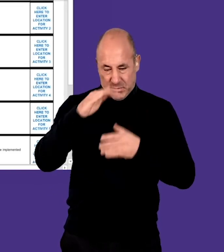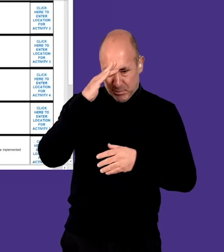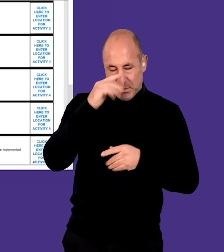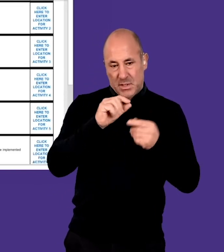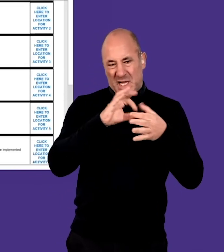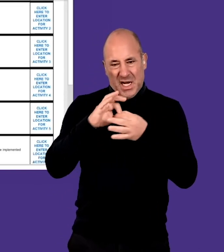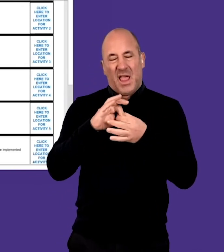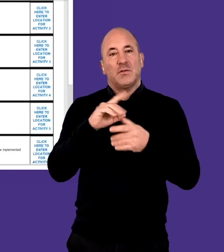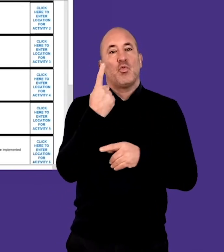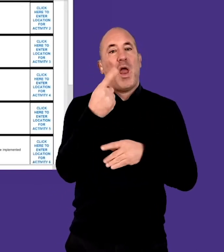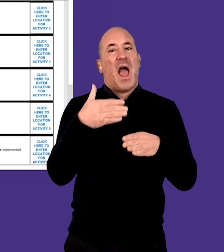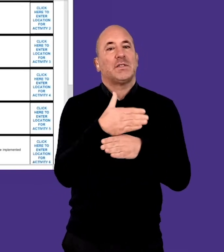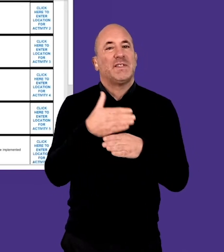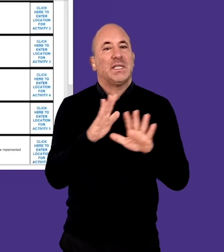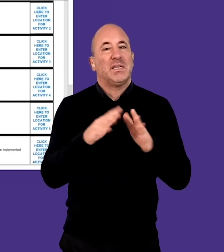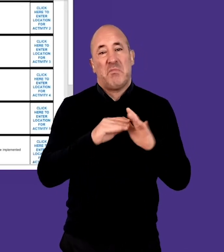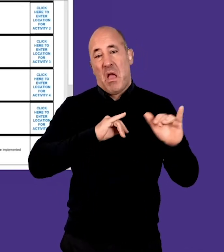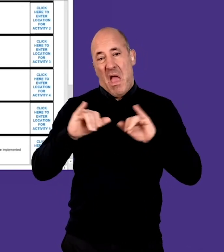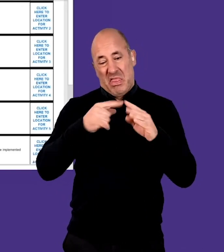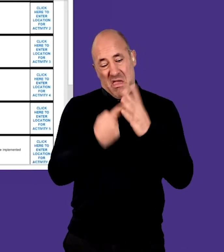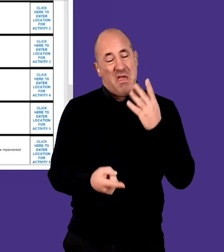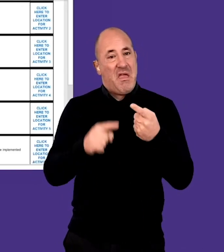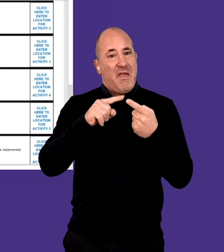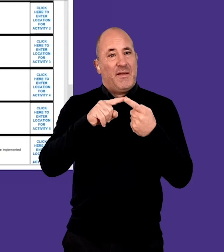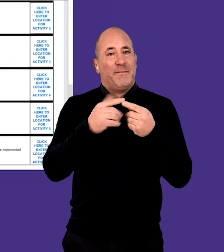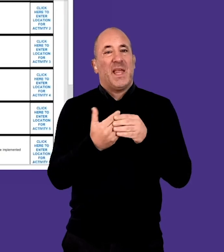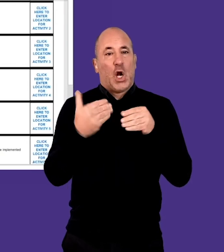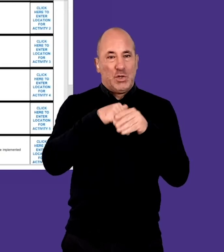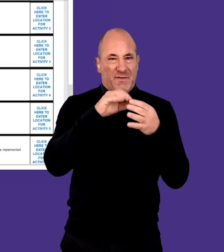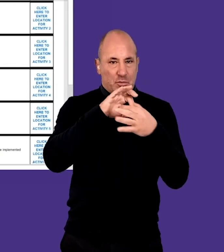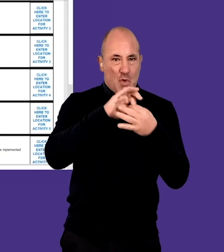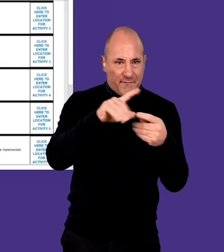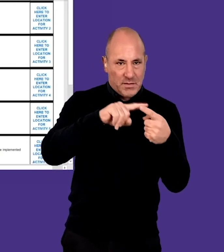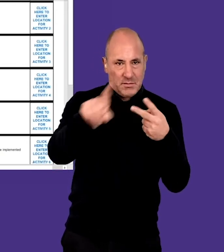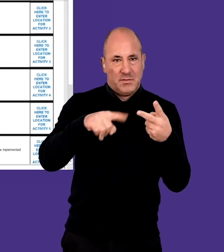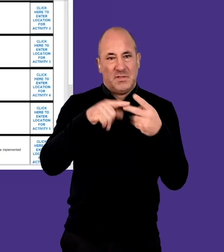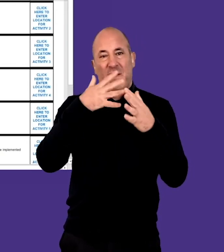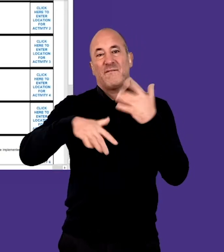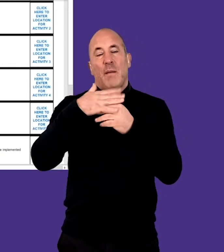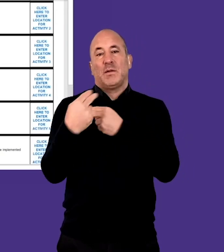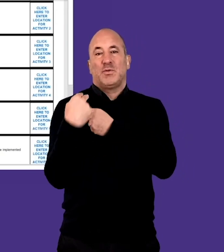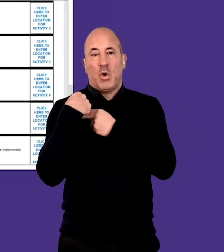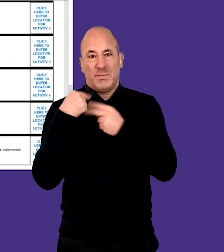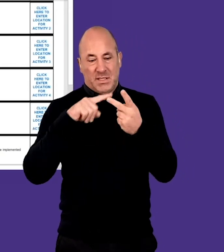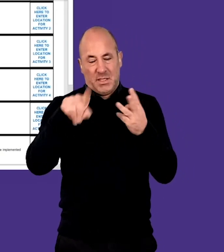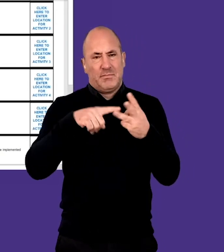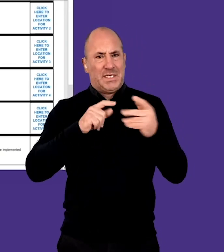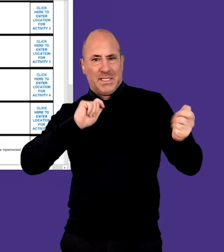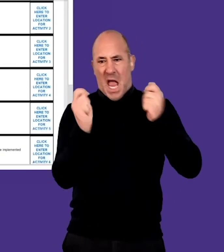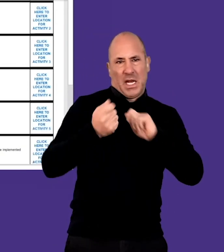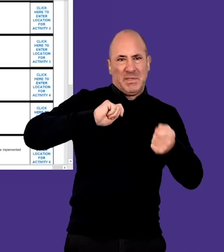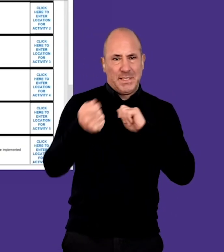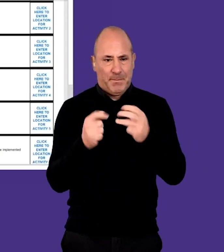only choose one investment principle per activity. This can be either inclusivity and relevance,